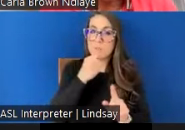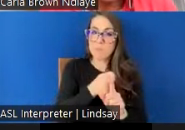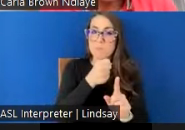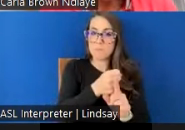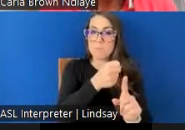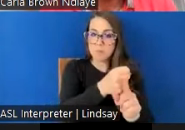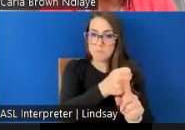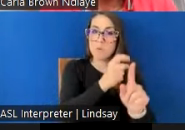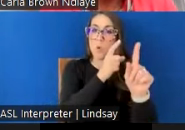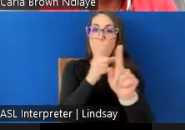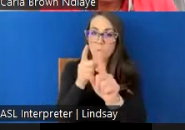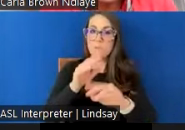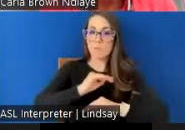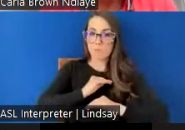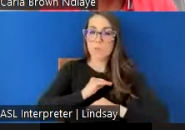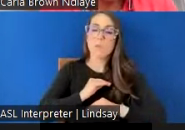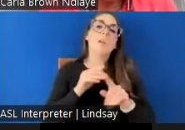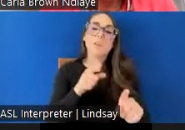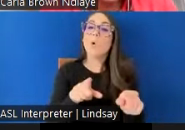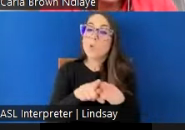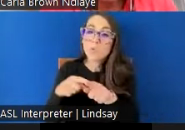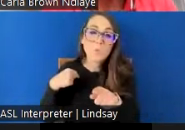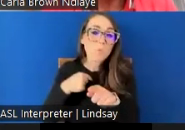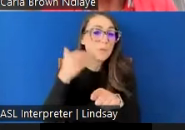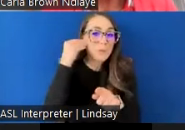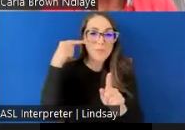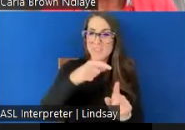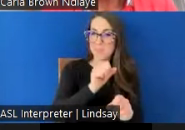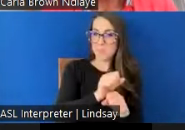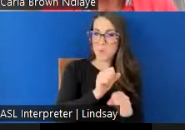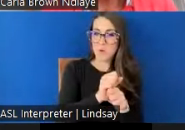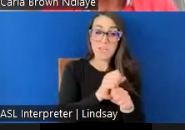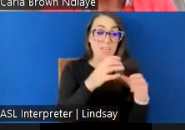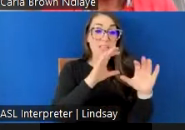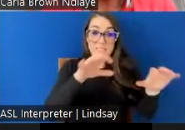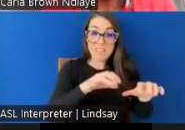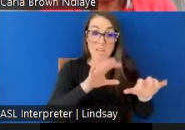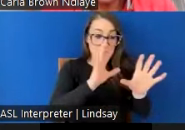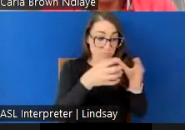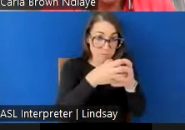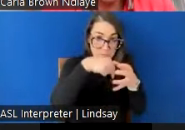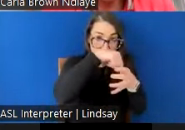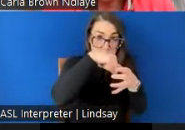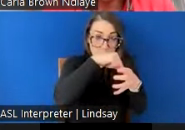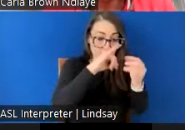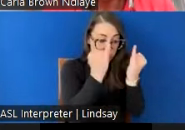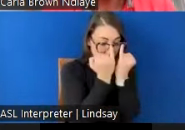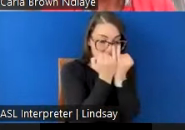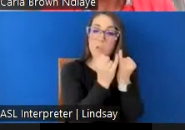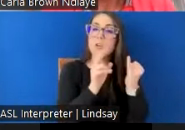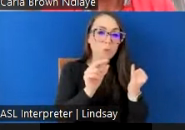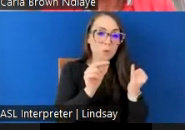also recognize that this work cannot be done in isolation, that we are an affiliate